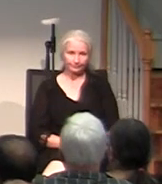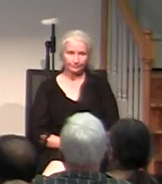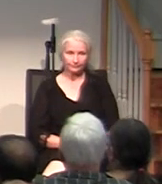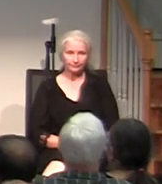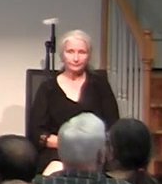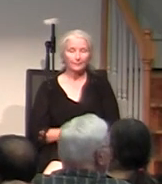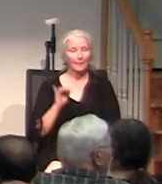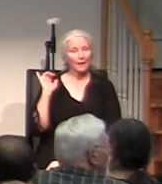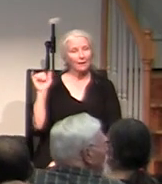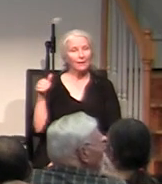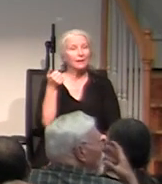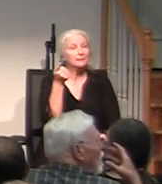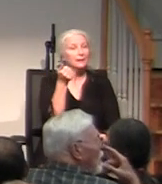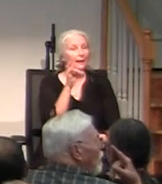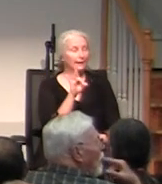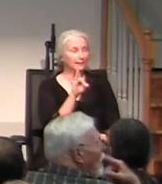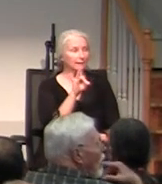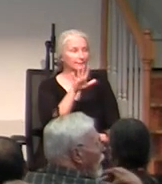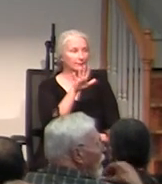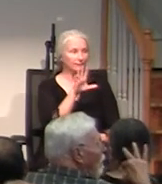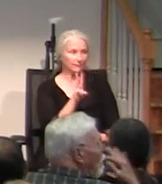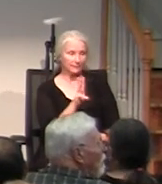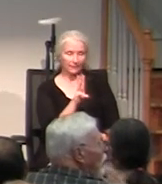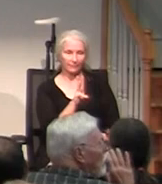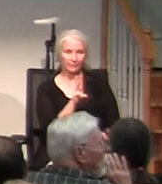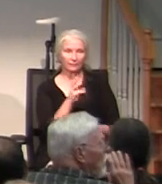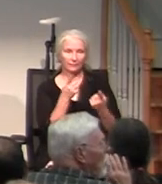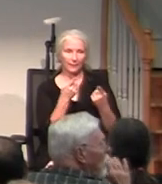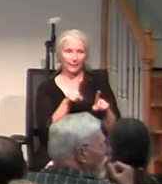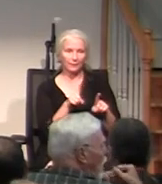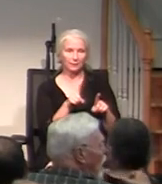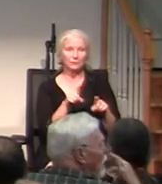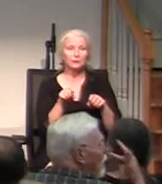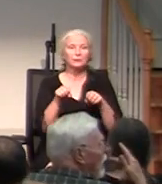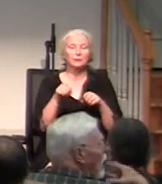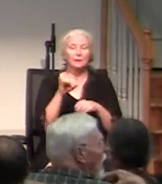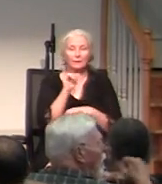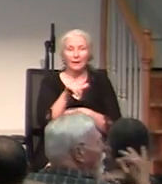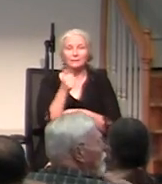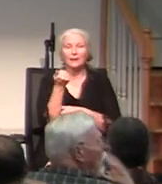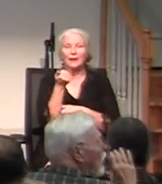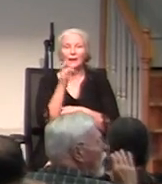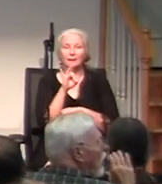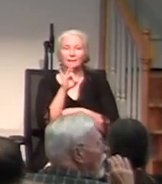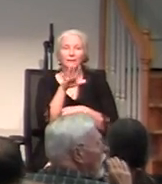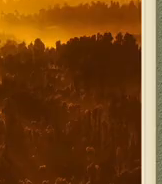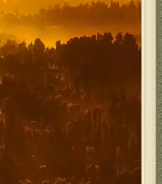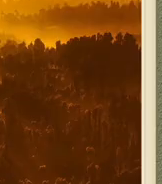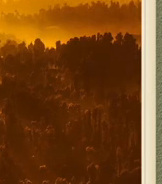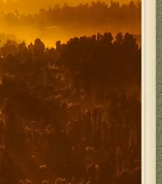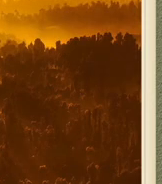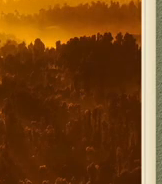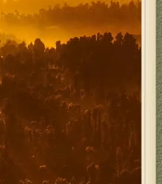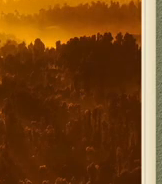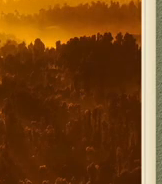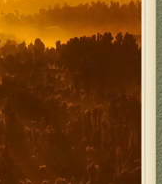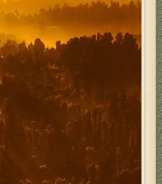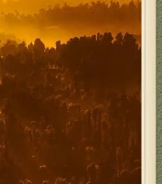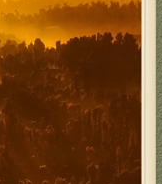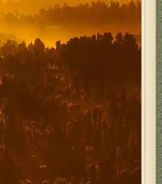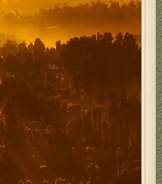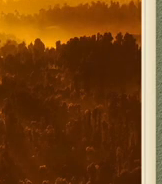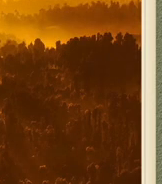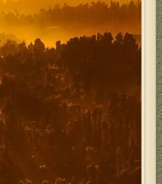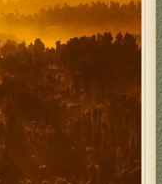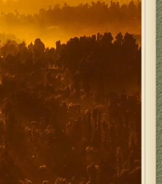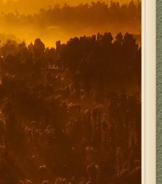this is 1857, the shaking, Review and Herald, December 31, 1857. I heard those clothed